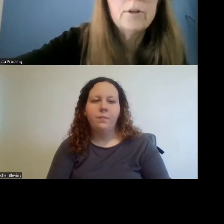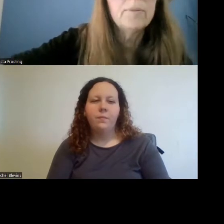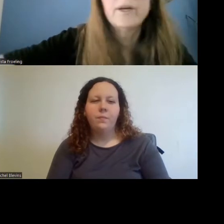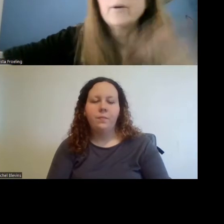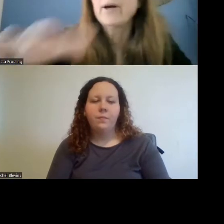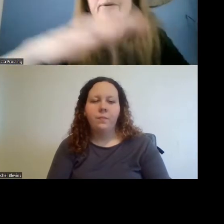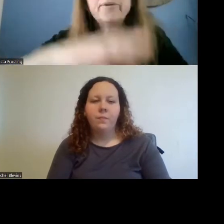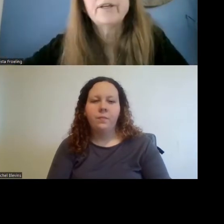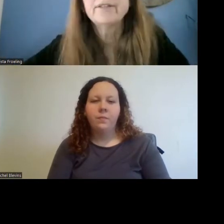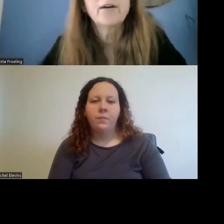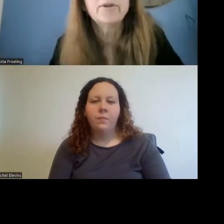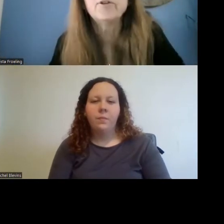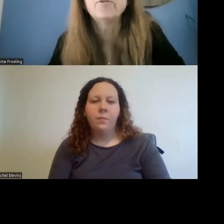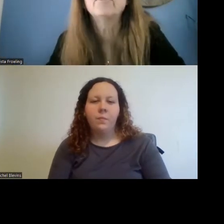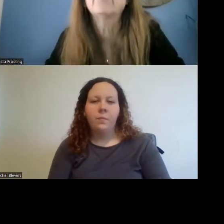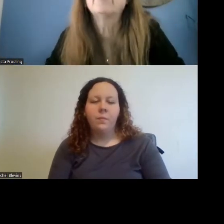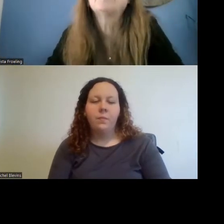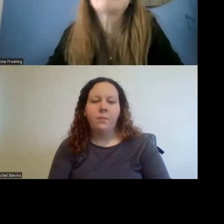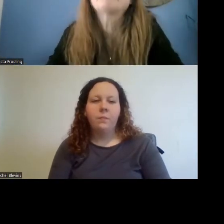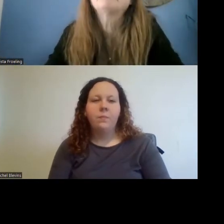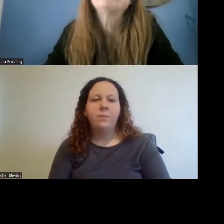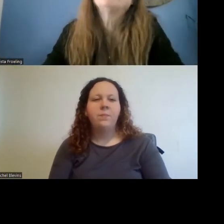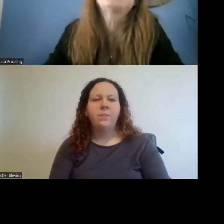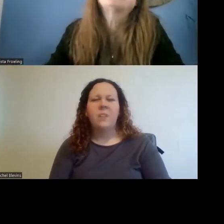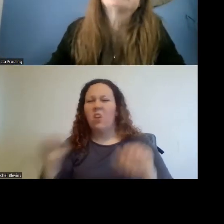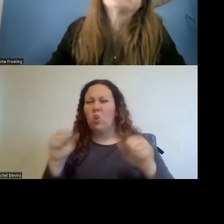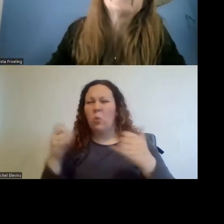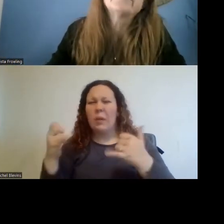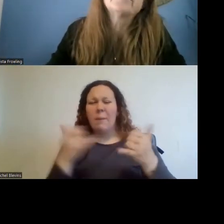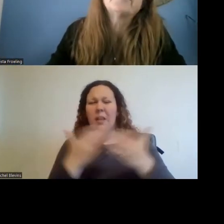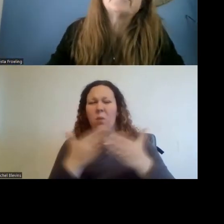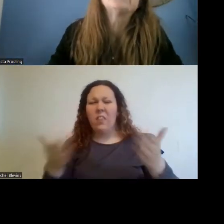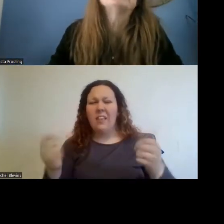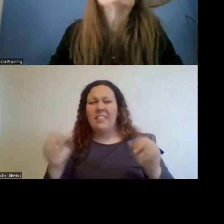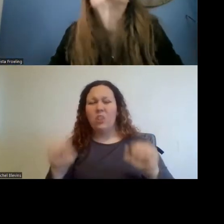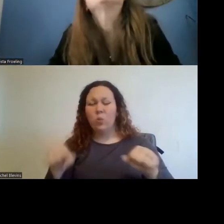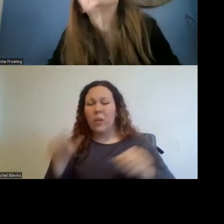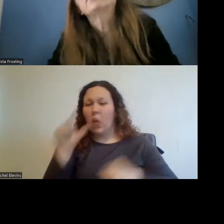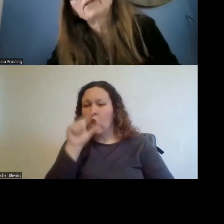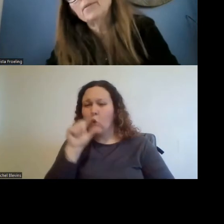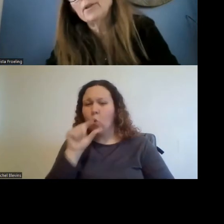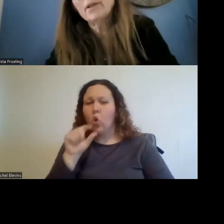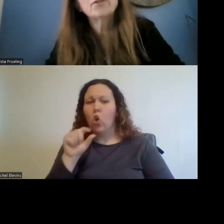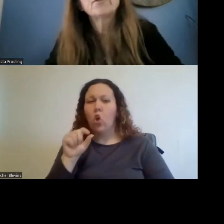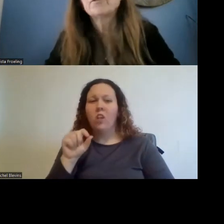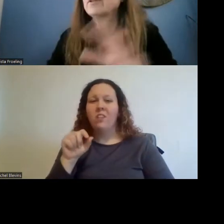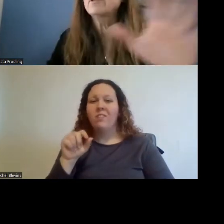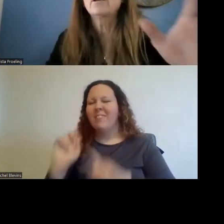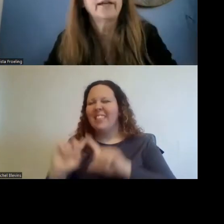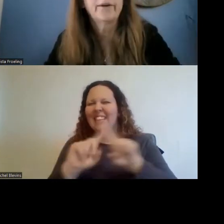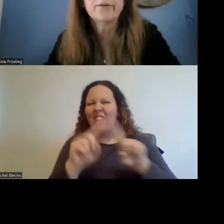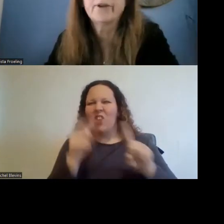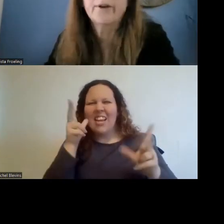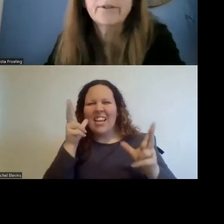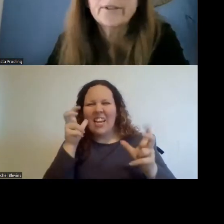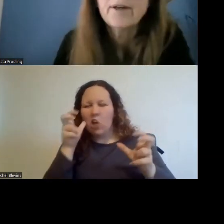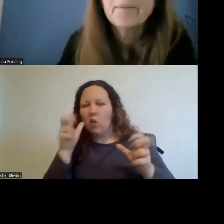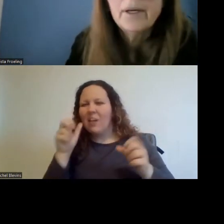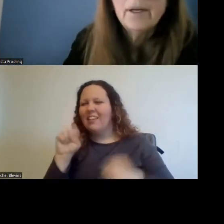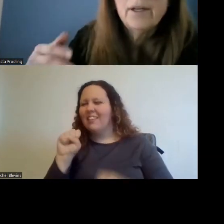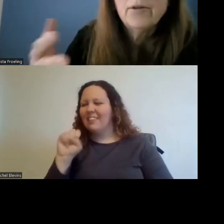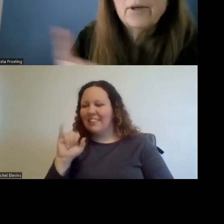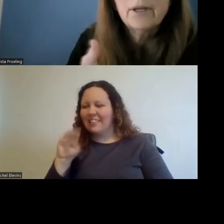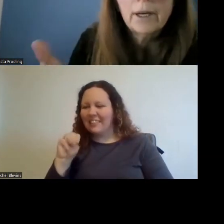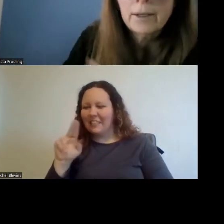And you can play around with these. I would Google cochlear implant simulations, hearing loss simulations. There's a lot out there, and